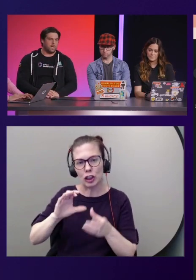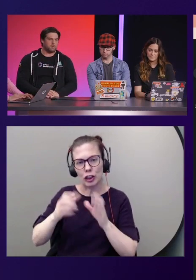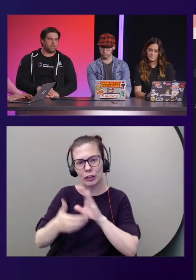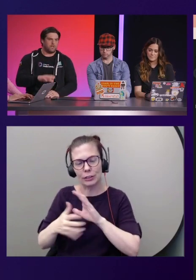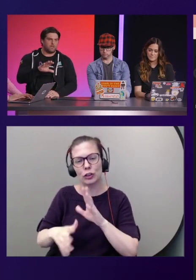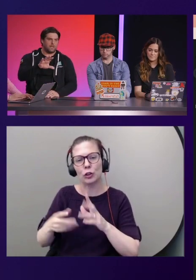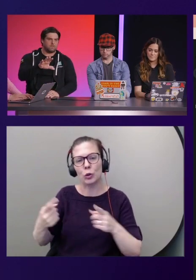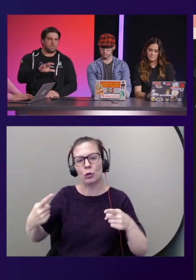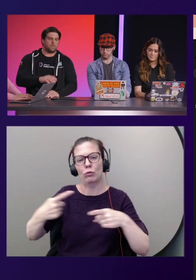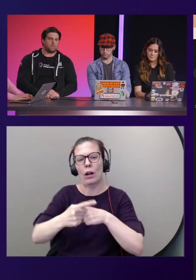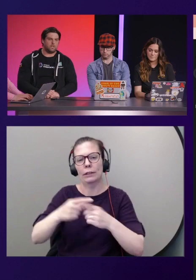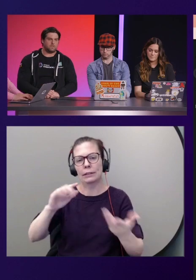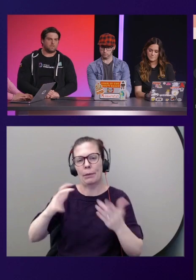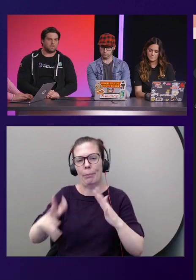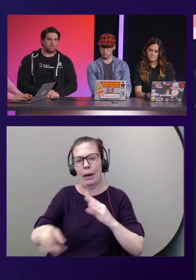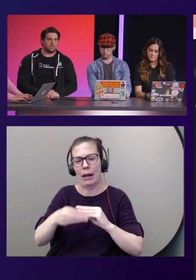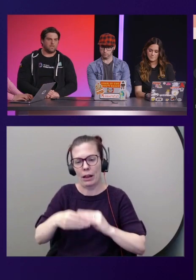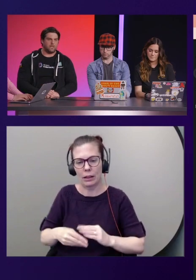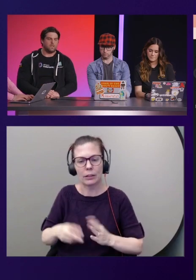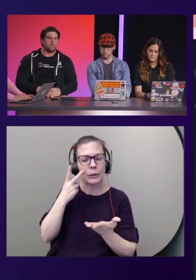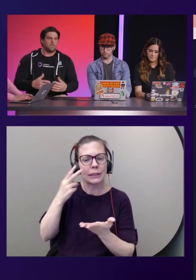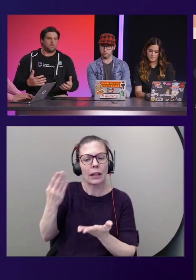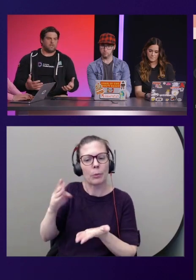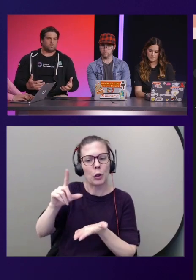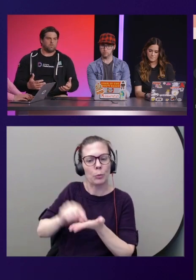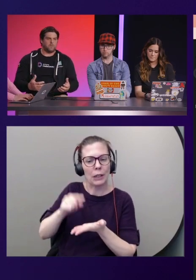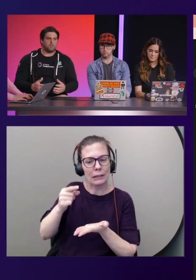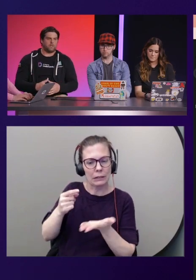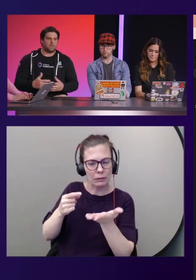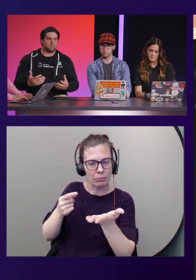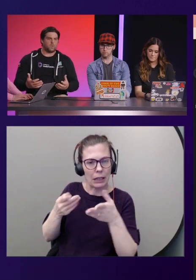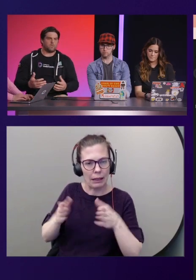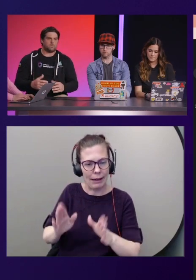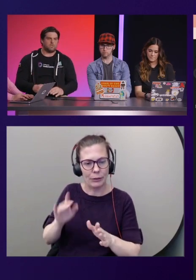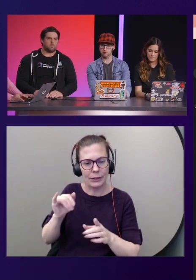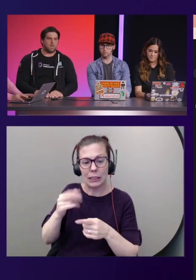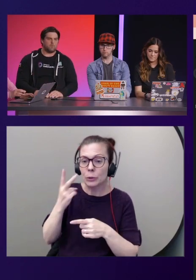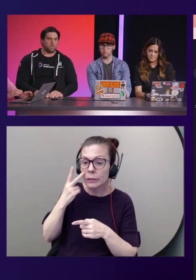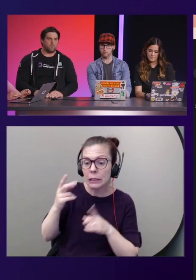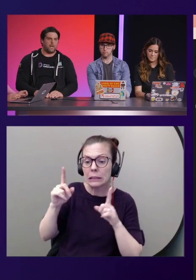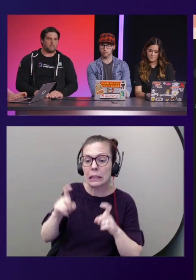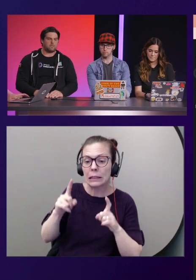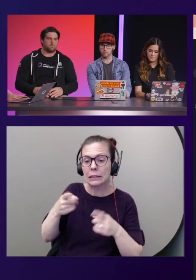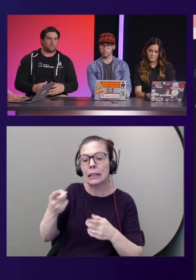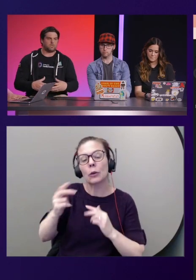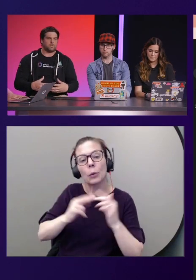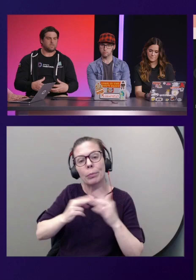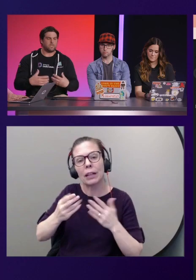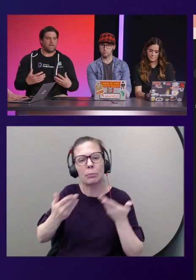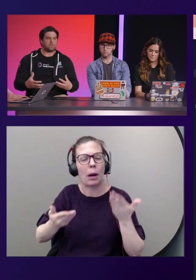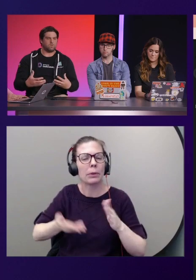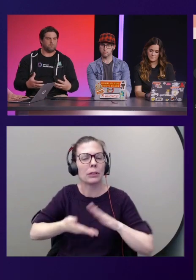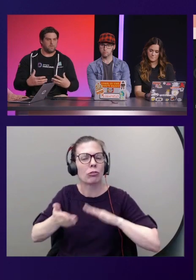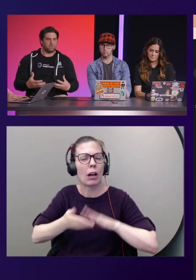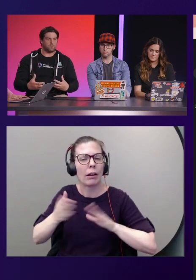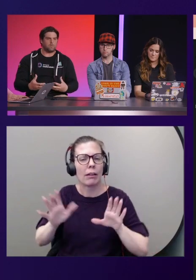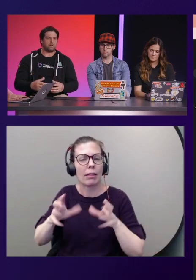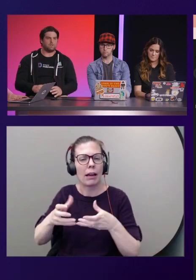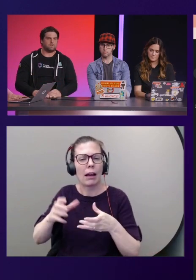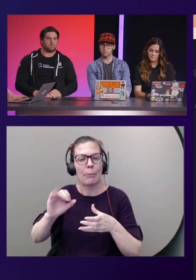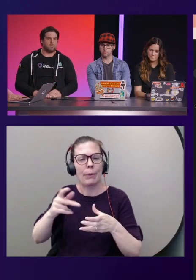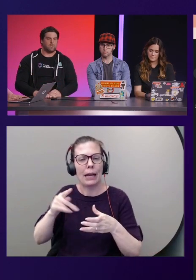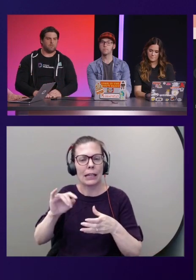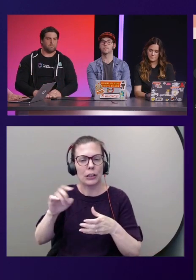blueprint enables that, and you can kind of see here that she's just testing that these will build, and now she's going to probably run a package to make sure that she can actually build